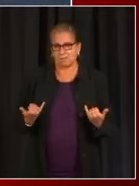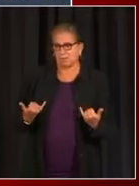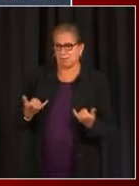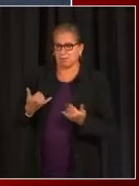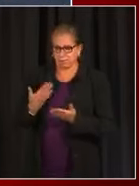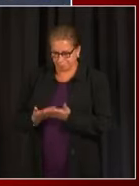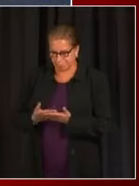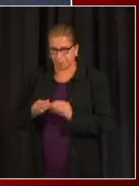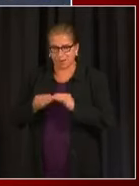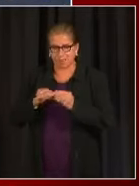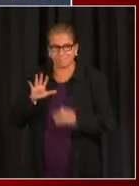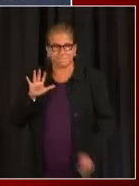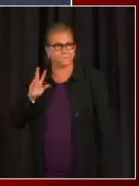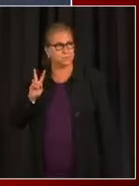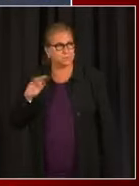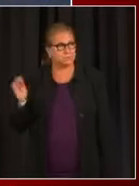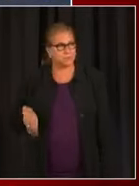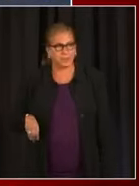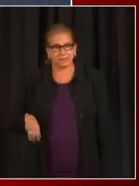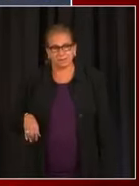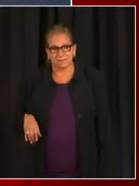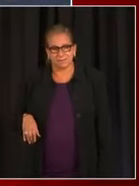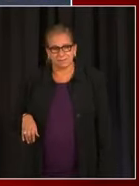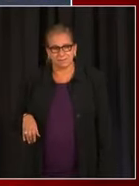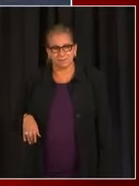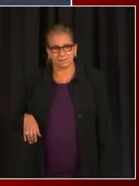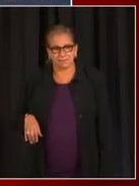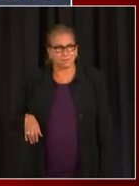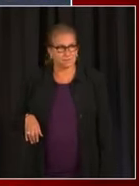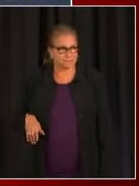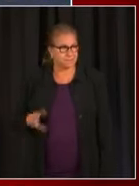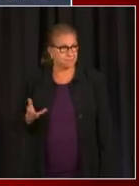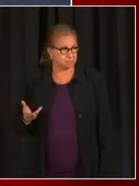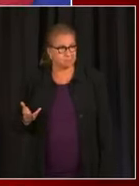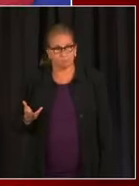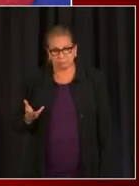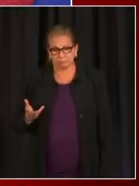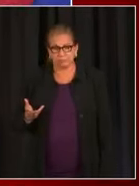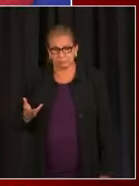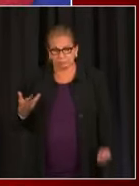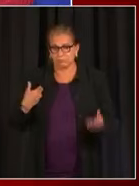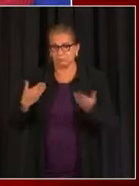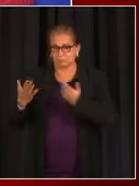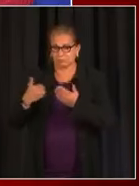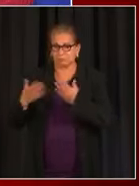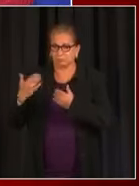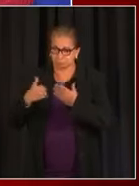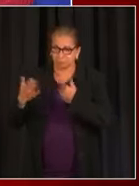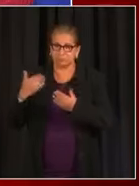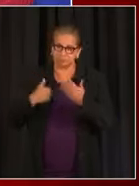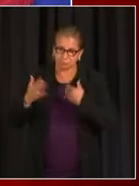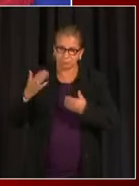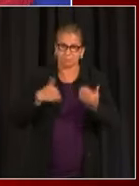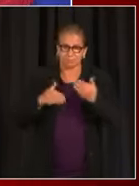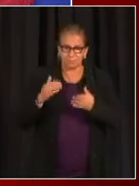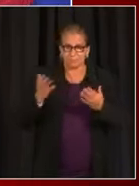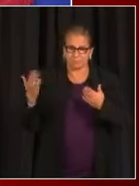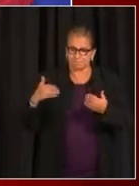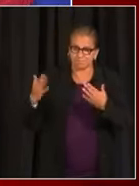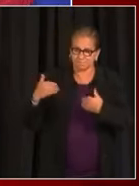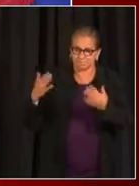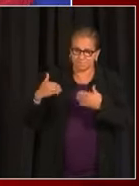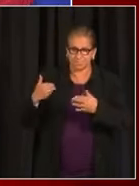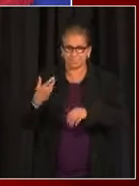So that's been our strategy, to work with our employees to get them vaccinated. And the next